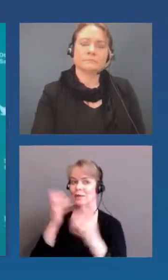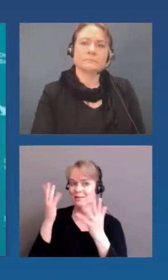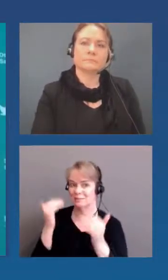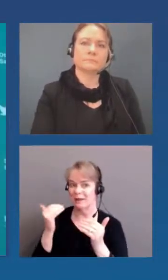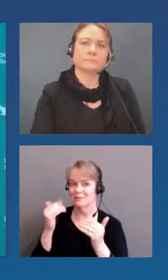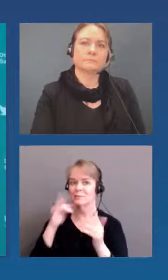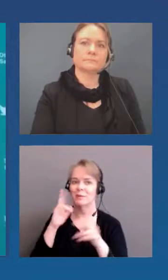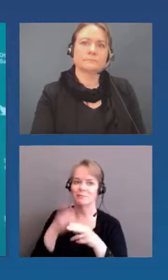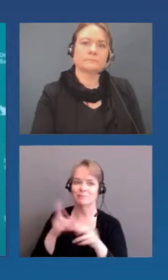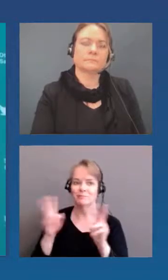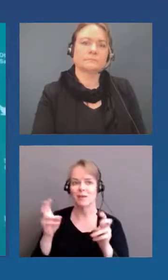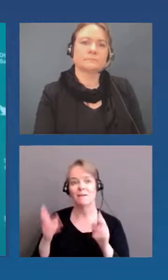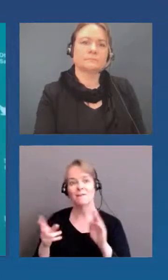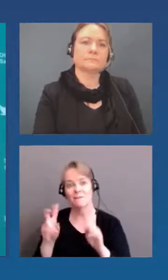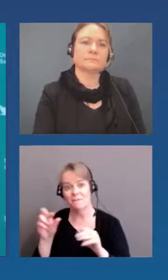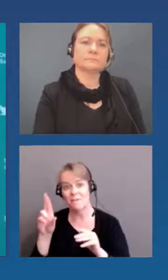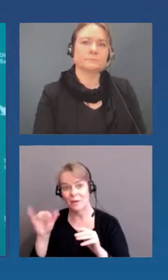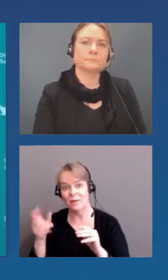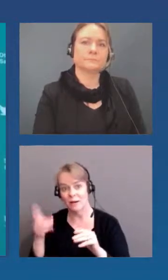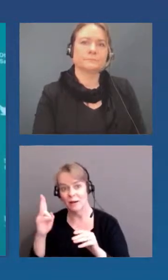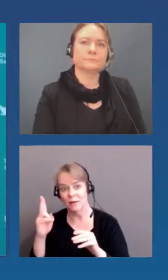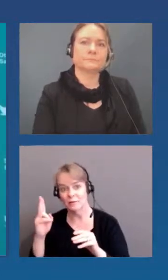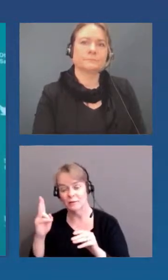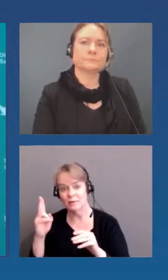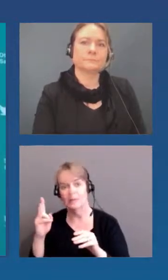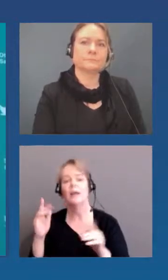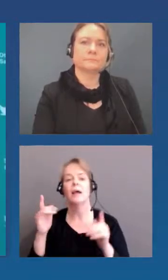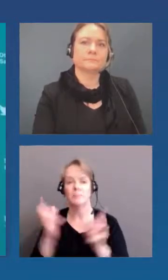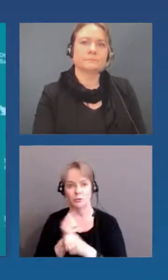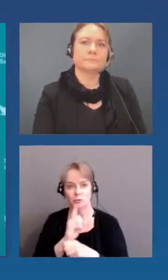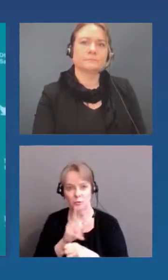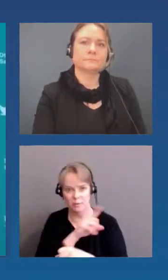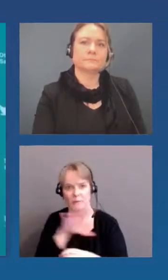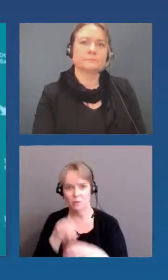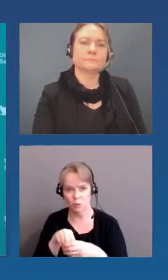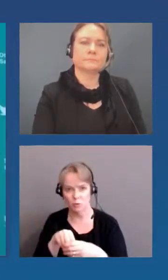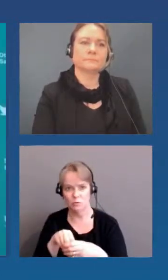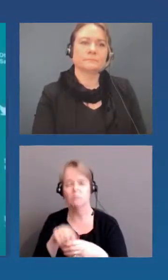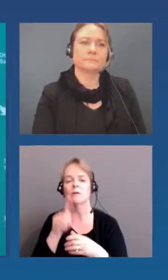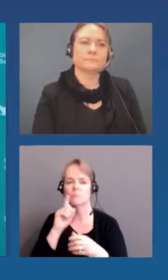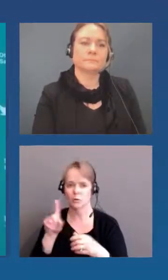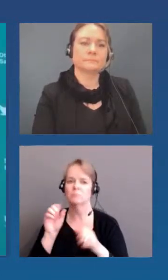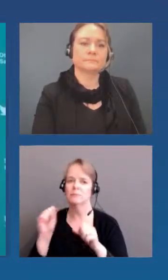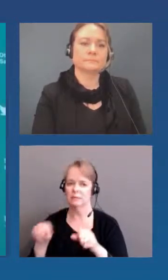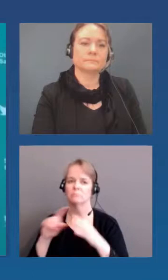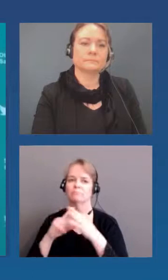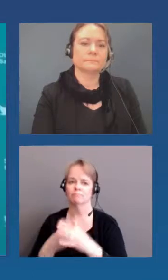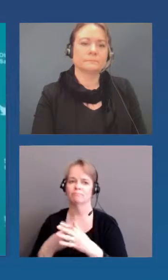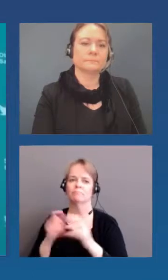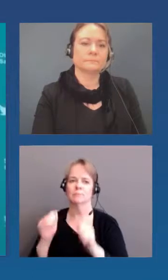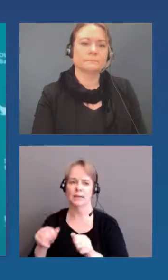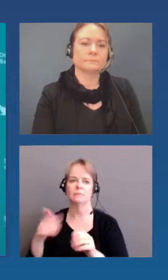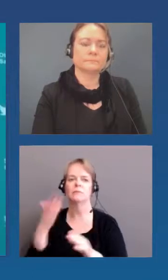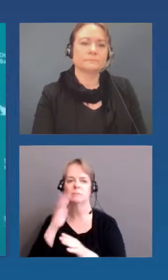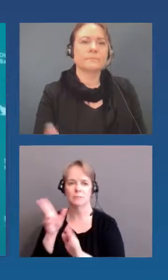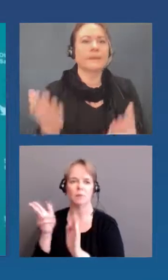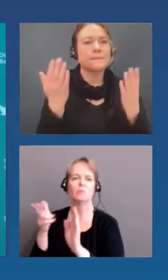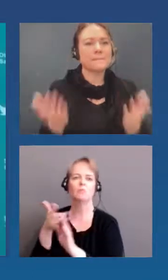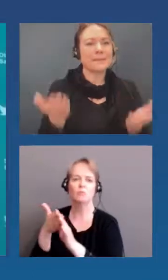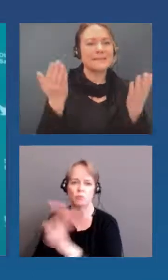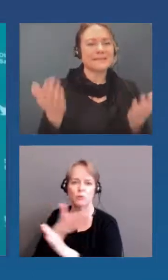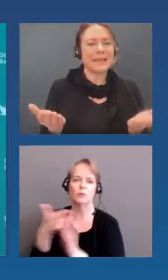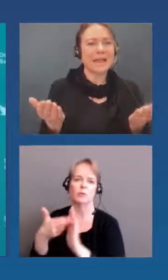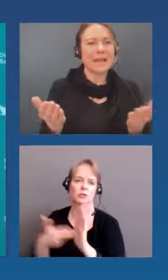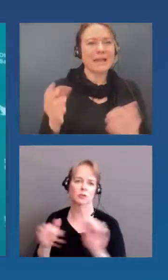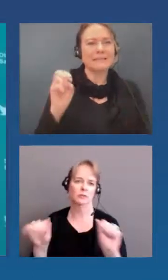and making sure people are vaccinated. Thank you. Thank you, Taylor. Nous allons maintenant